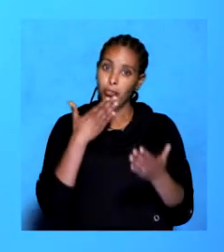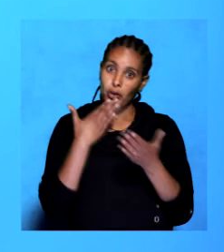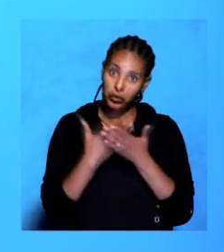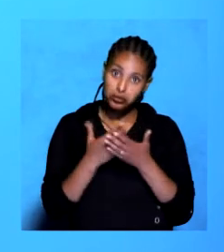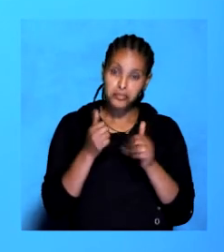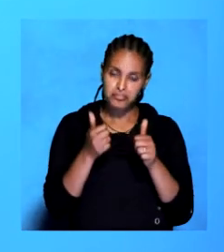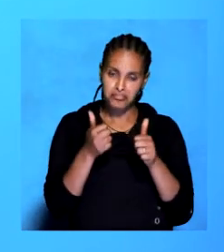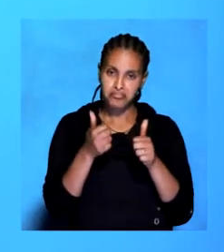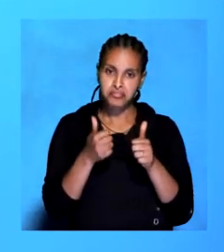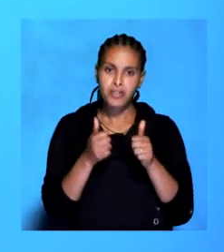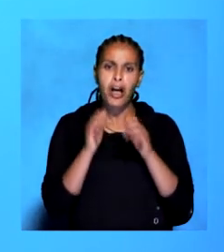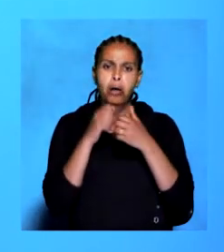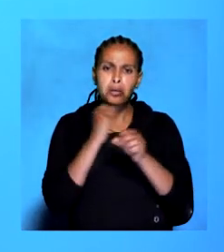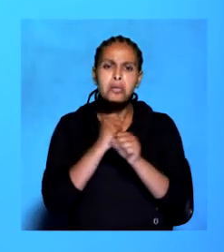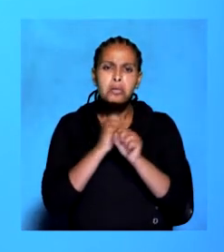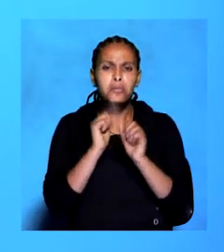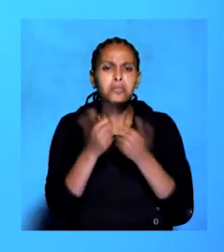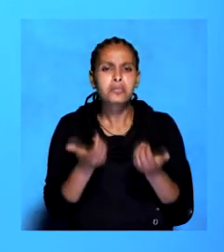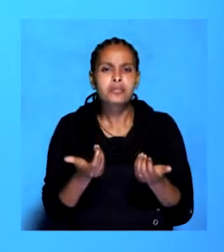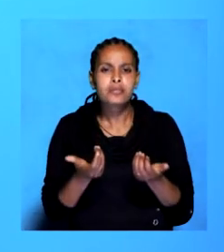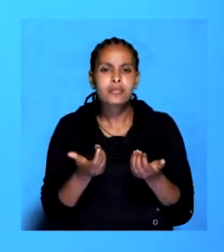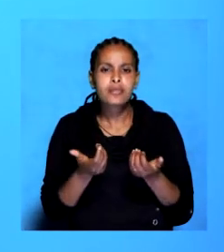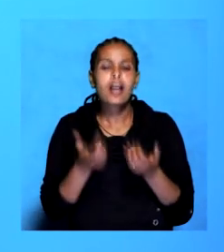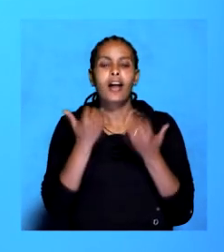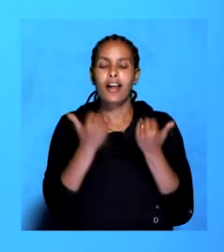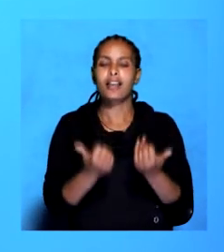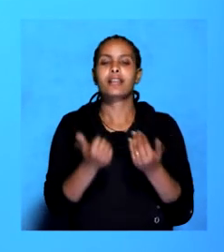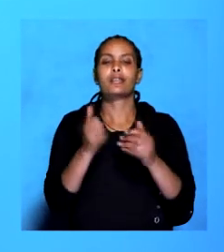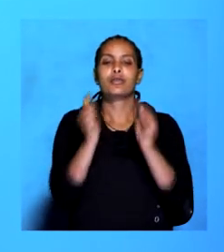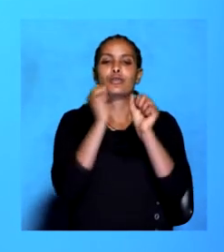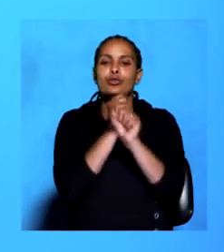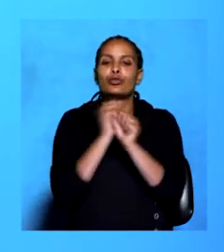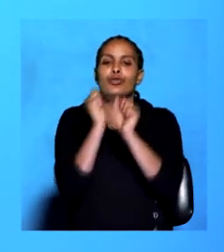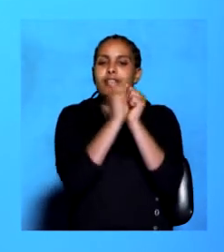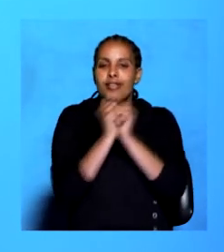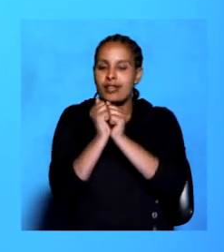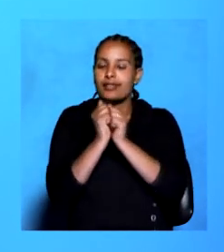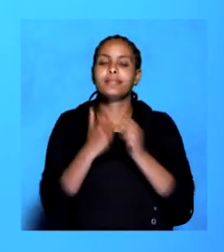Good. How do you do it? Let us do together.